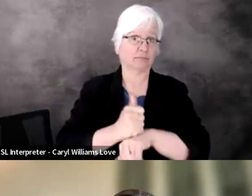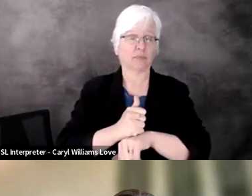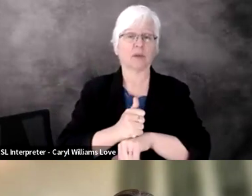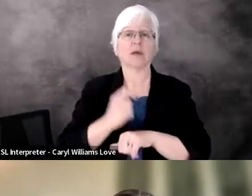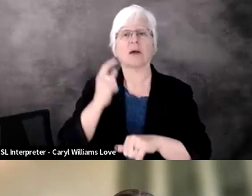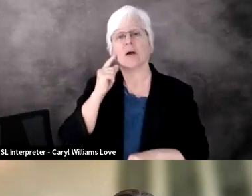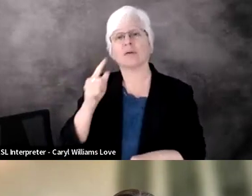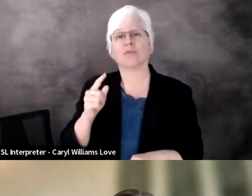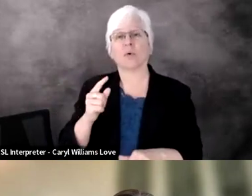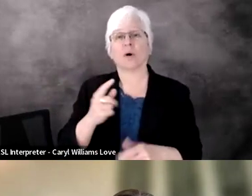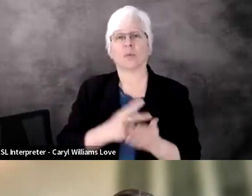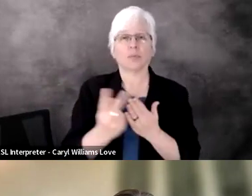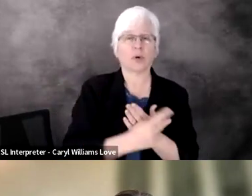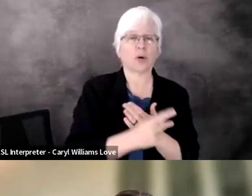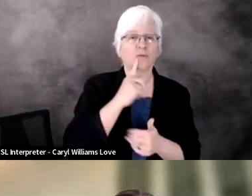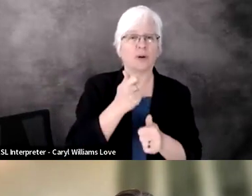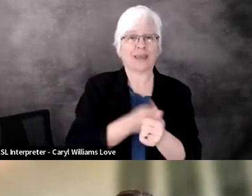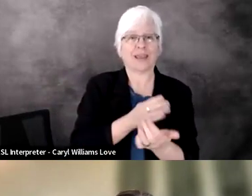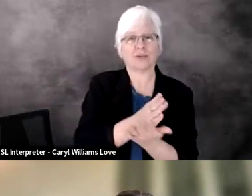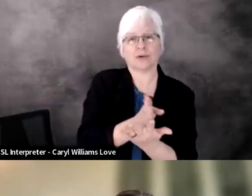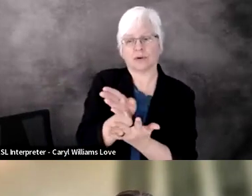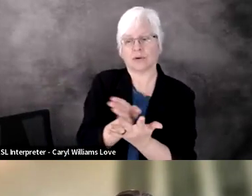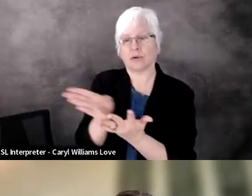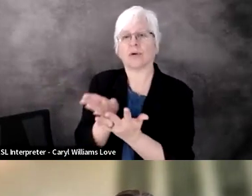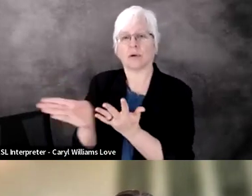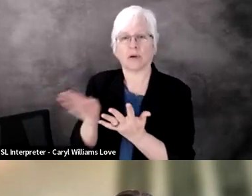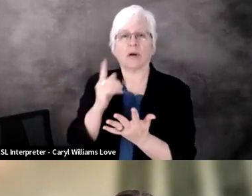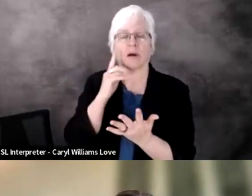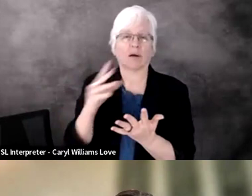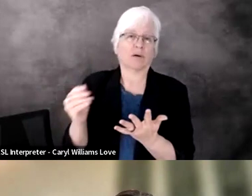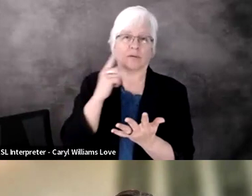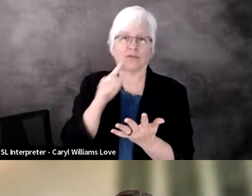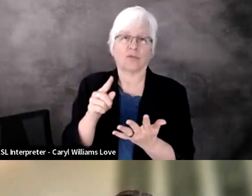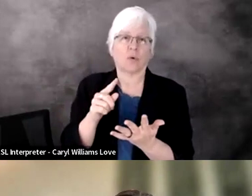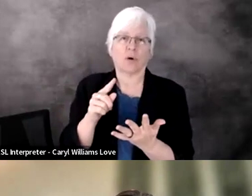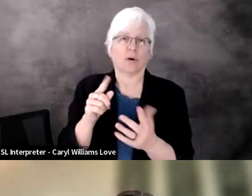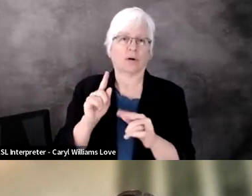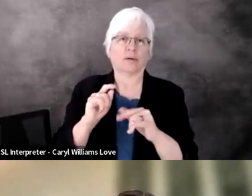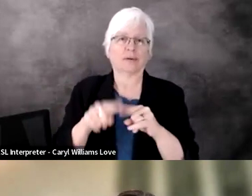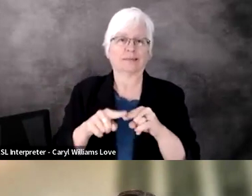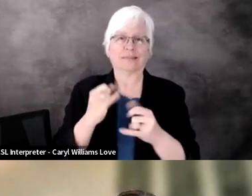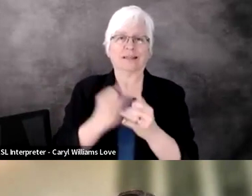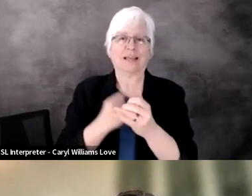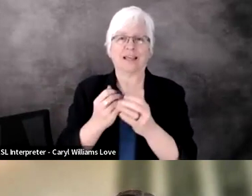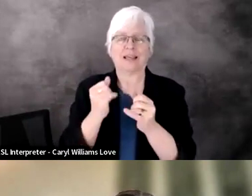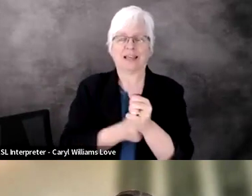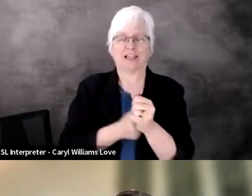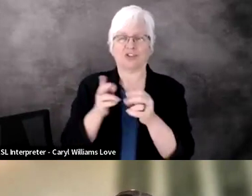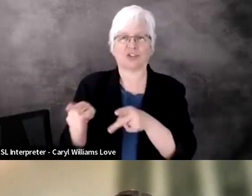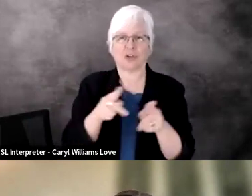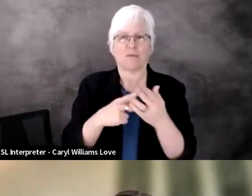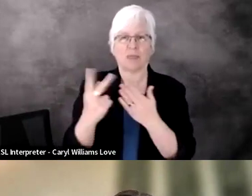treatment program for methadone, for withdrawal management, for residential SUD, for buprenorphine or, you know, Suboxone outpatient, all of those